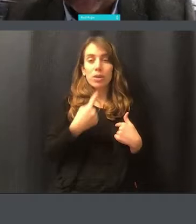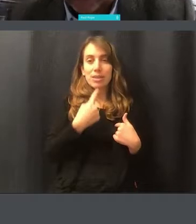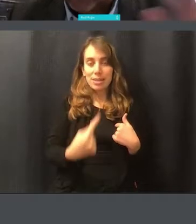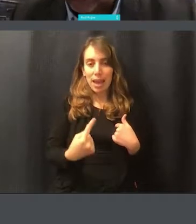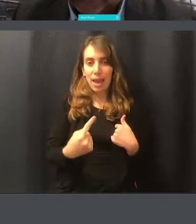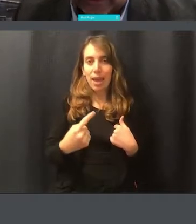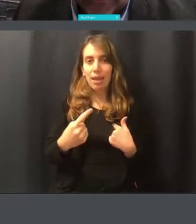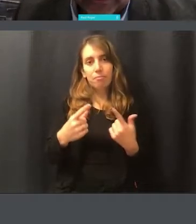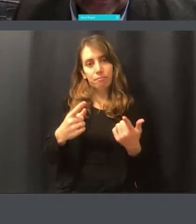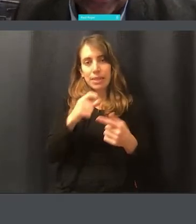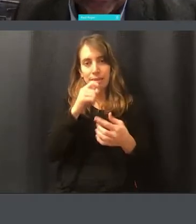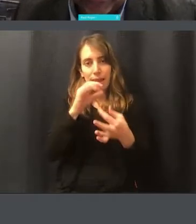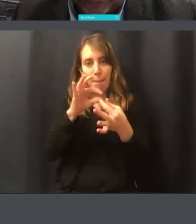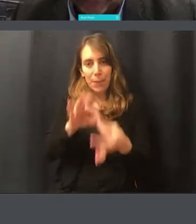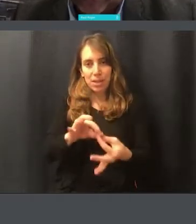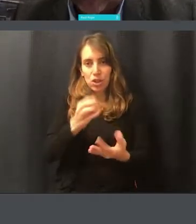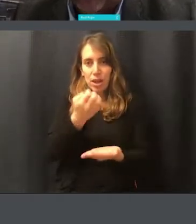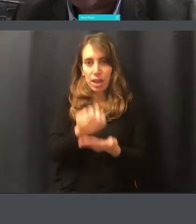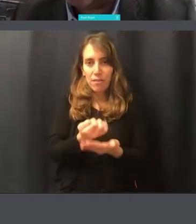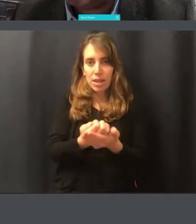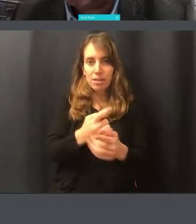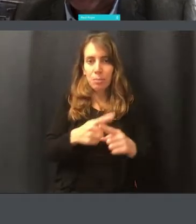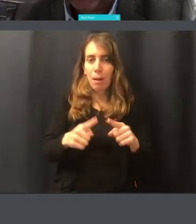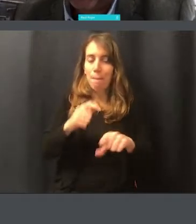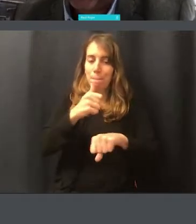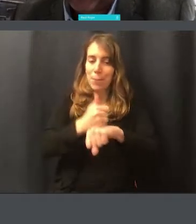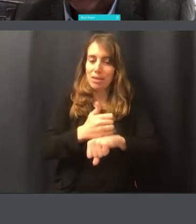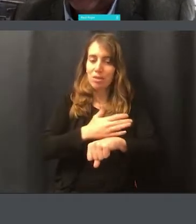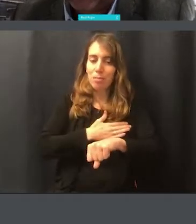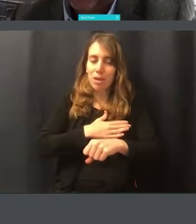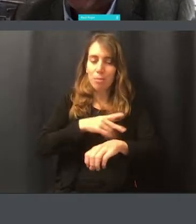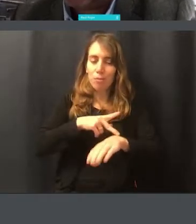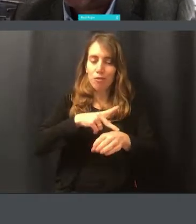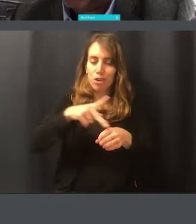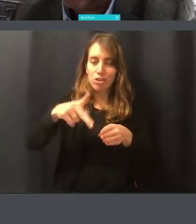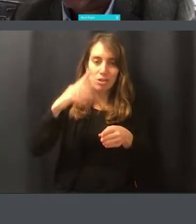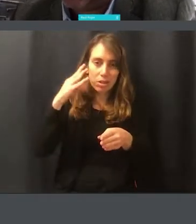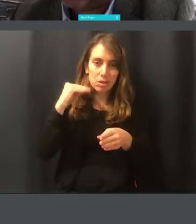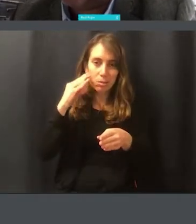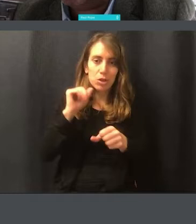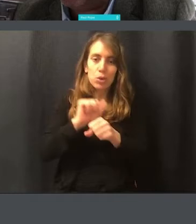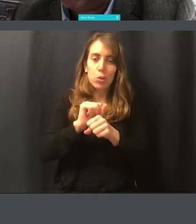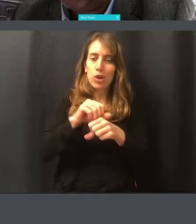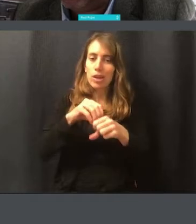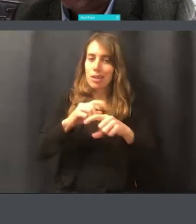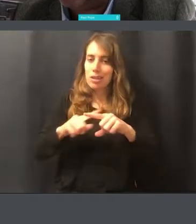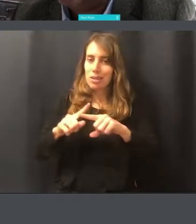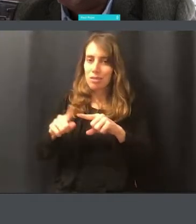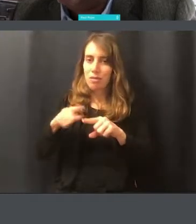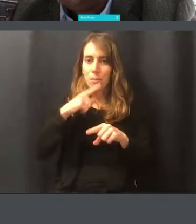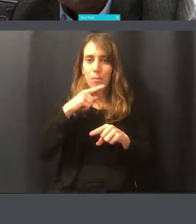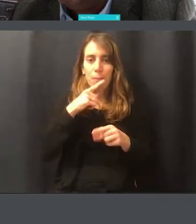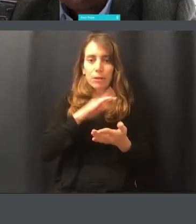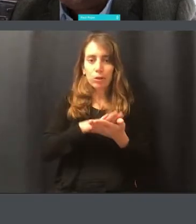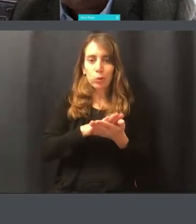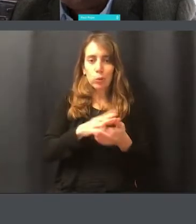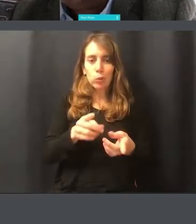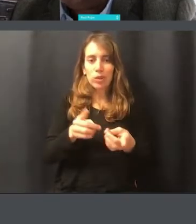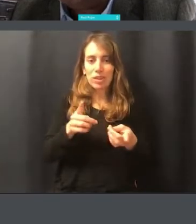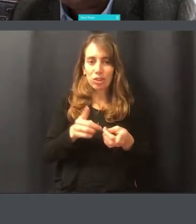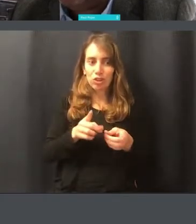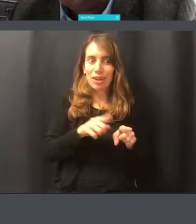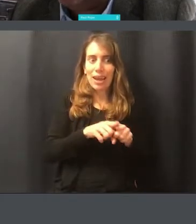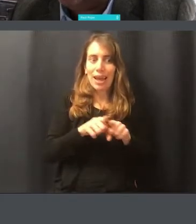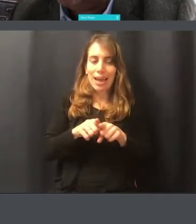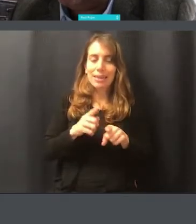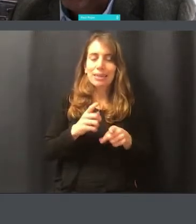and this is not based on evidence, but this is based on my professional experience working in different public school districts as a speech pathologist. I feel